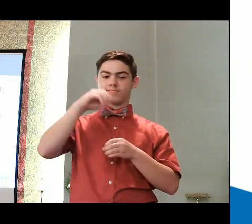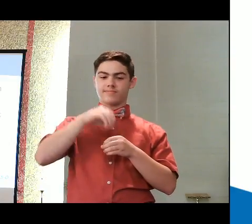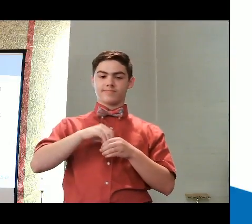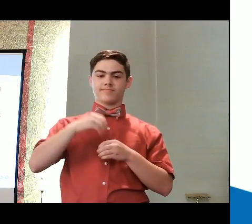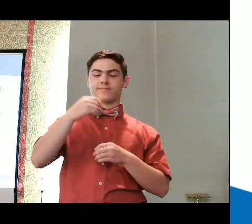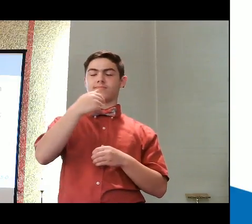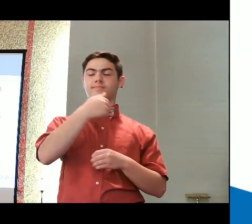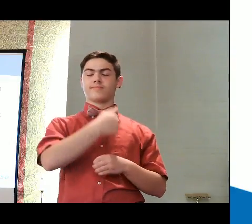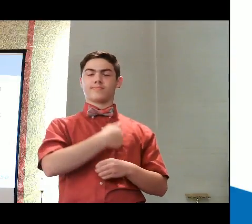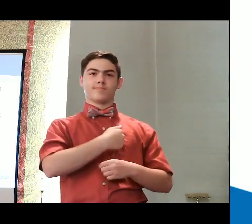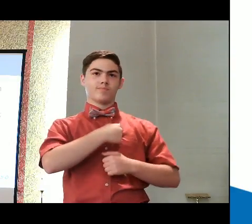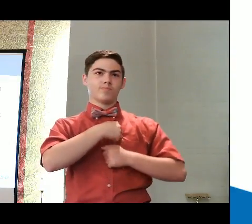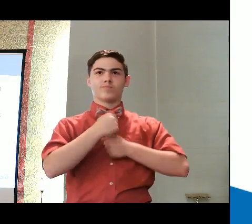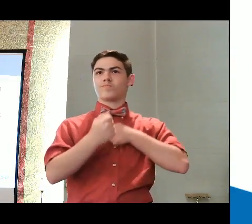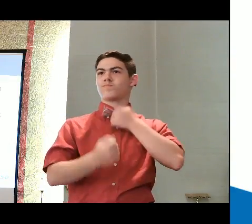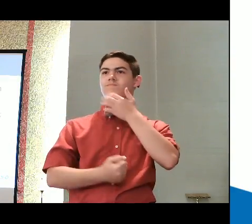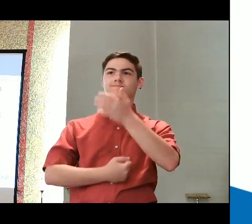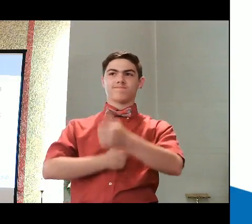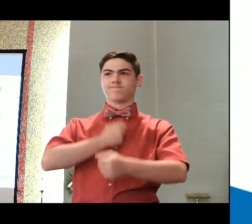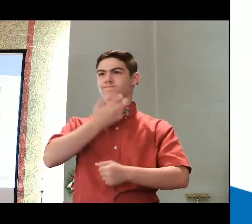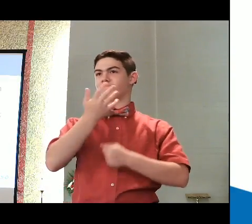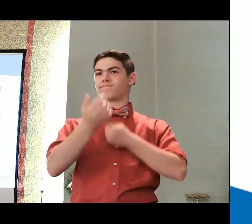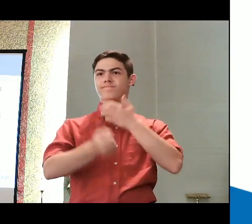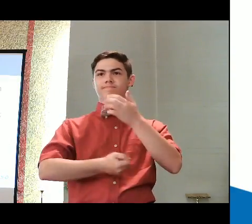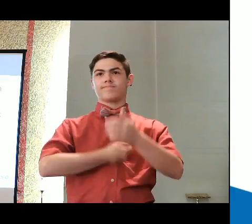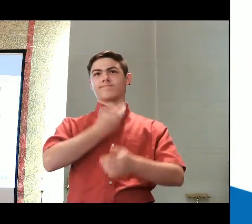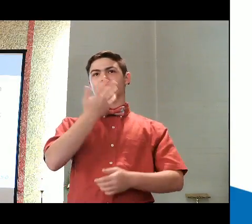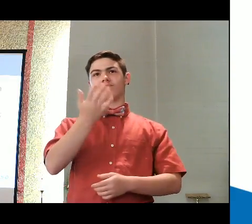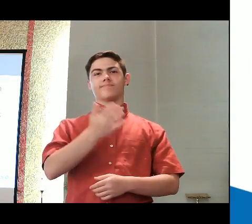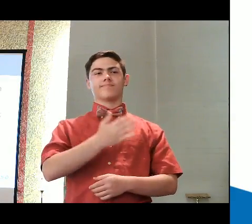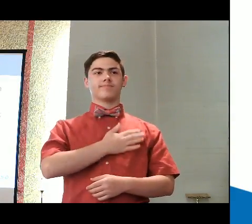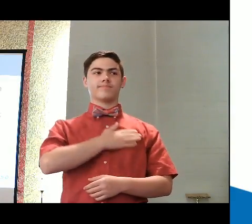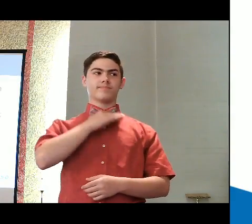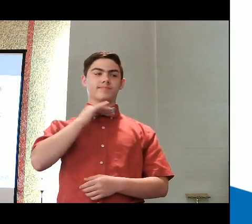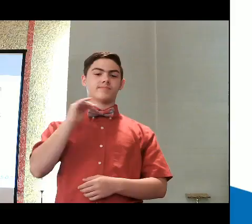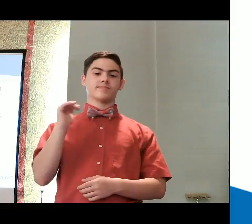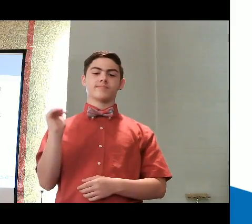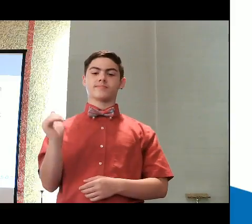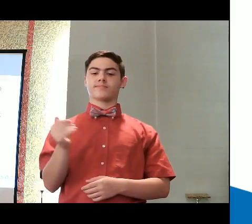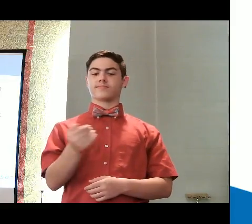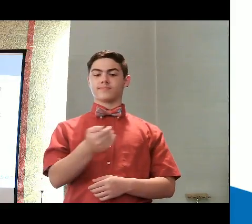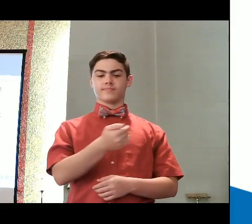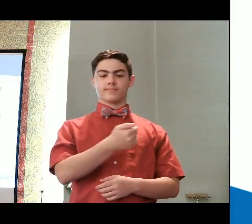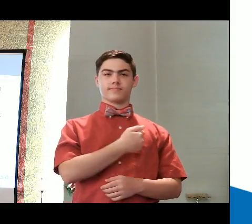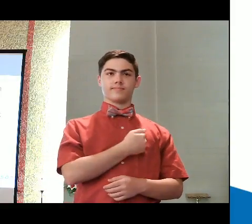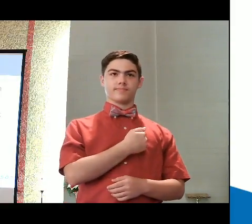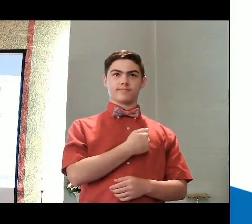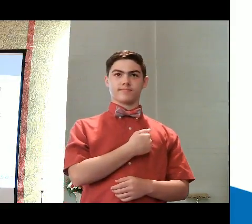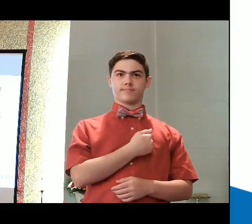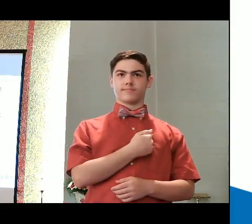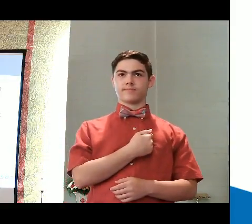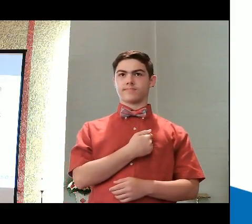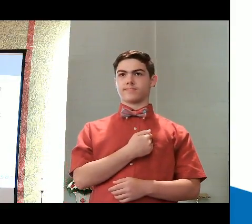deep within me. I pour out my